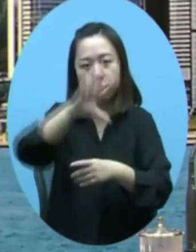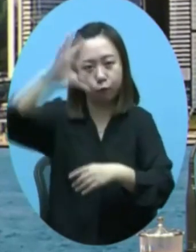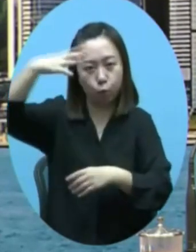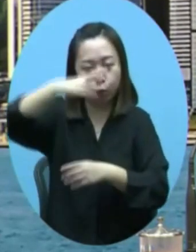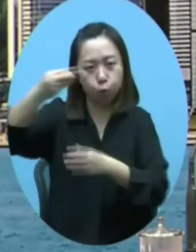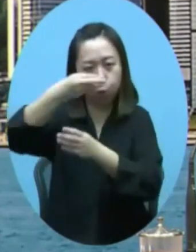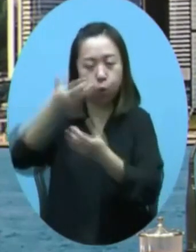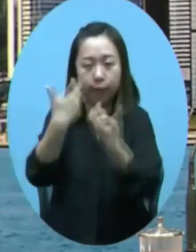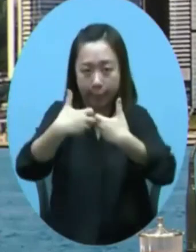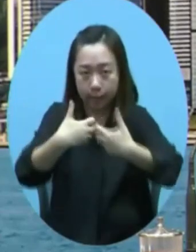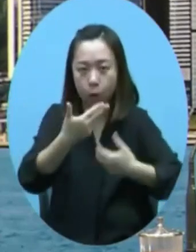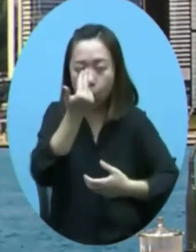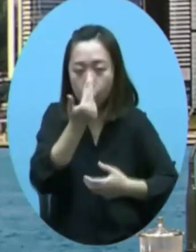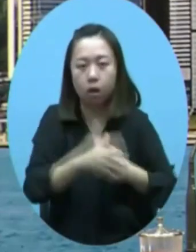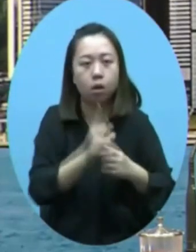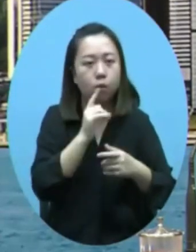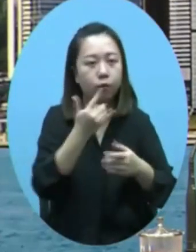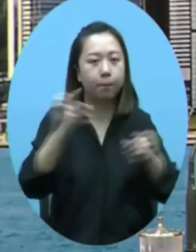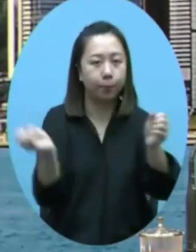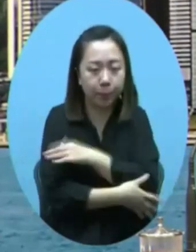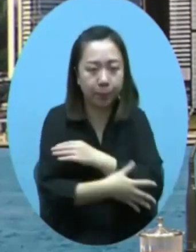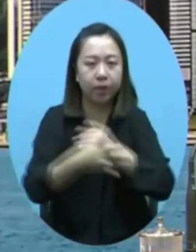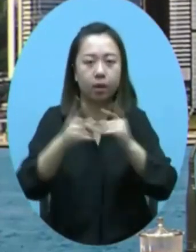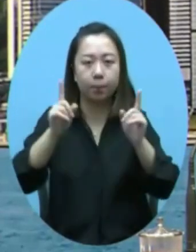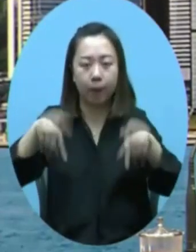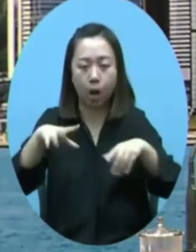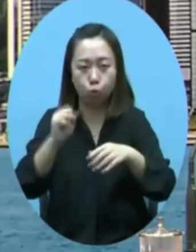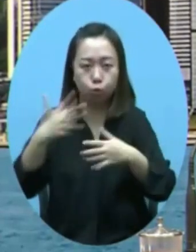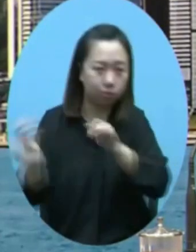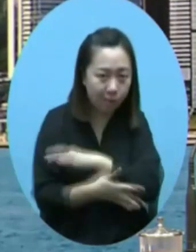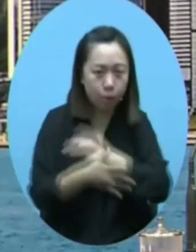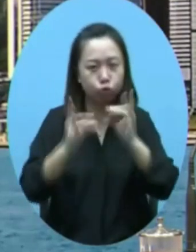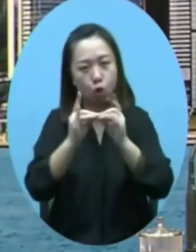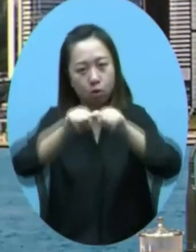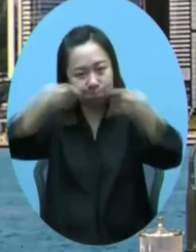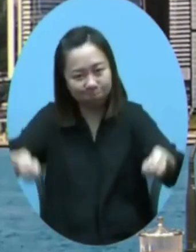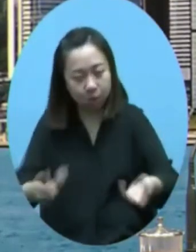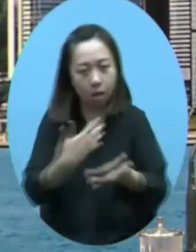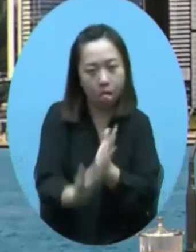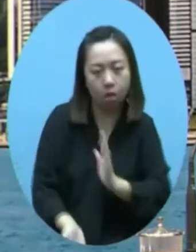independent ventilators, and disposable bed sheets, bed and linens.